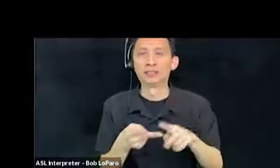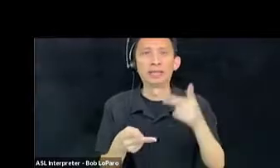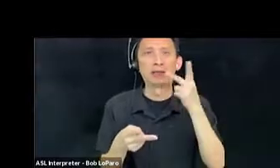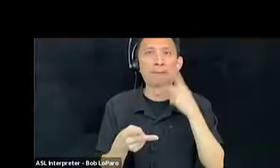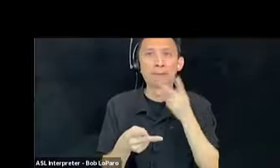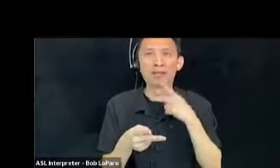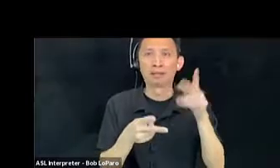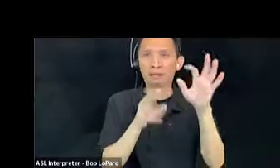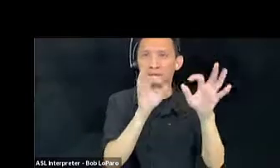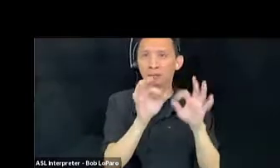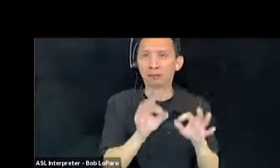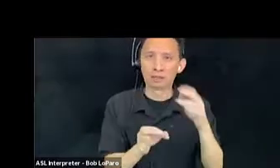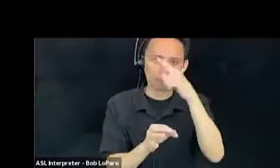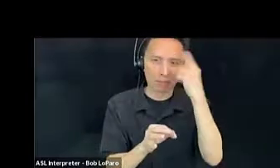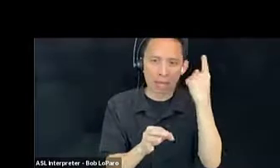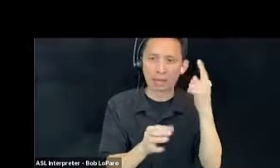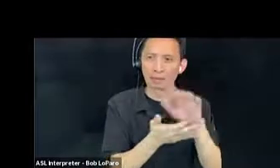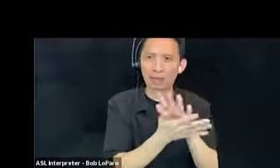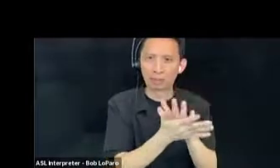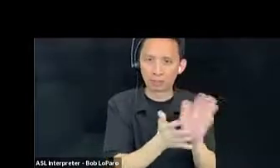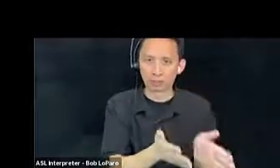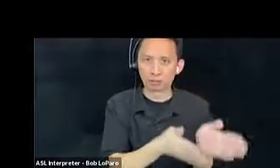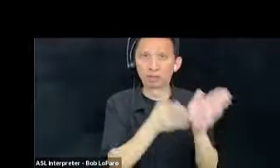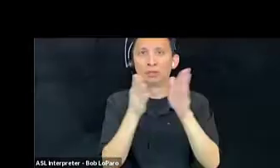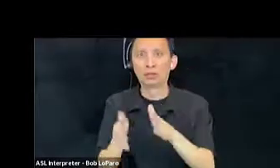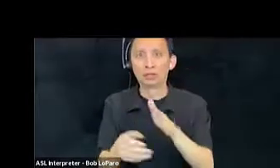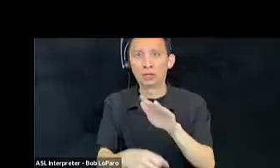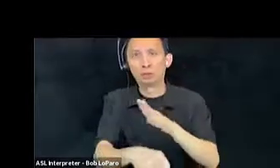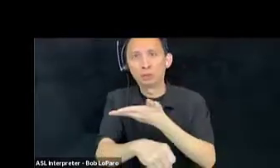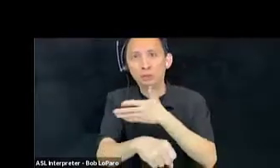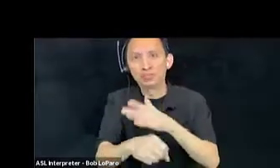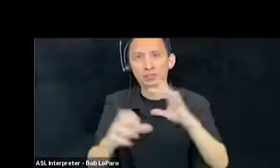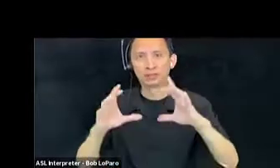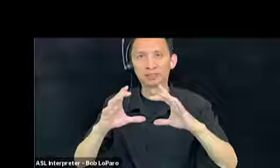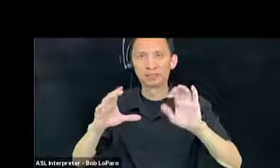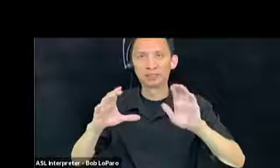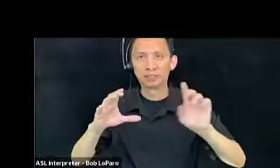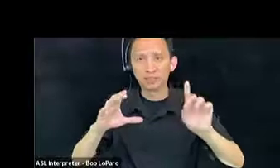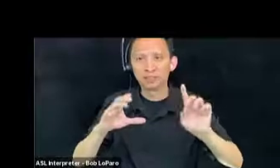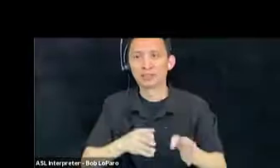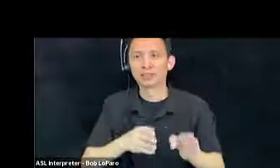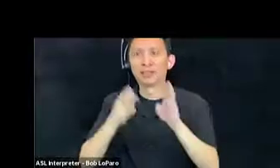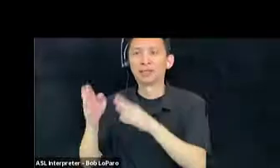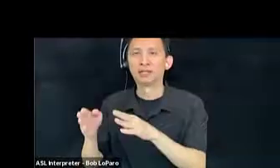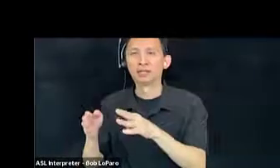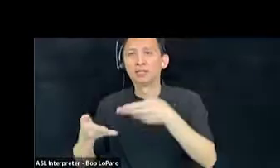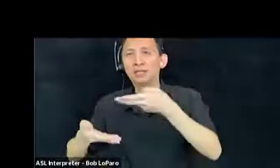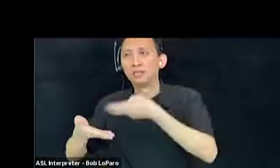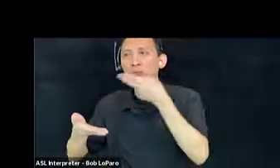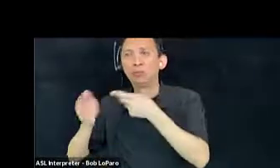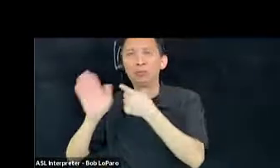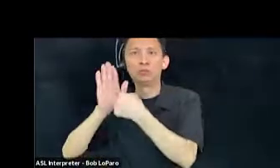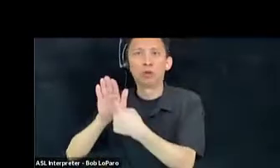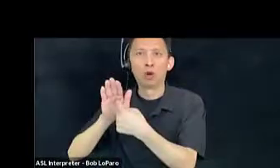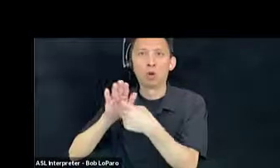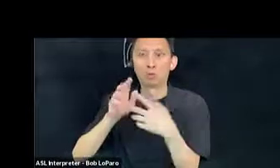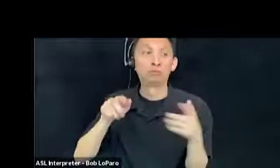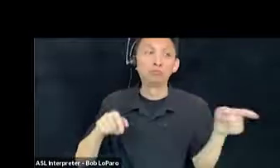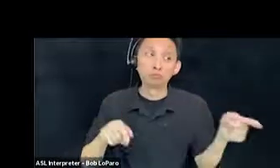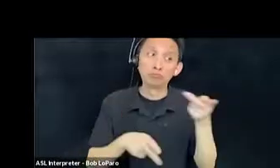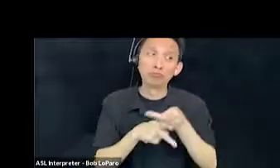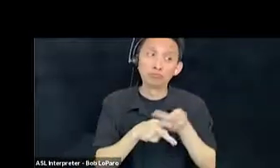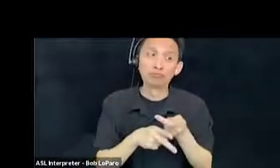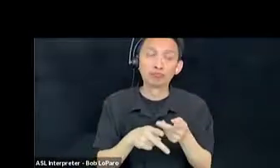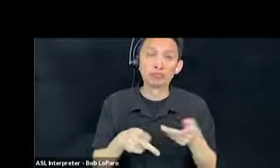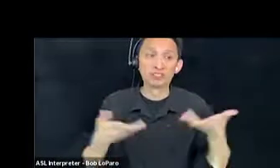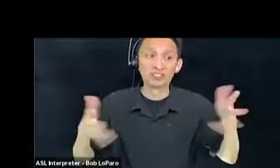and then put their spoon in, you know, the dishwashing area. So this is just one system that could be carried